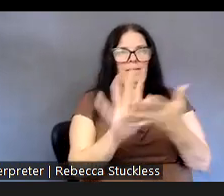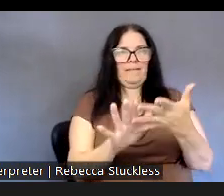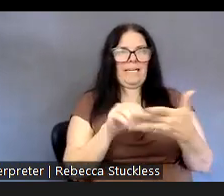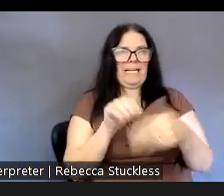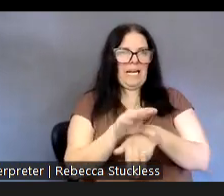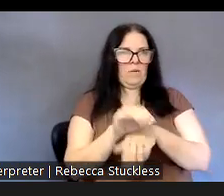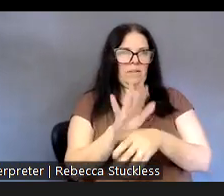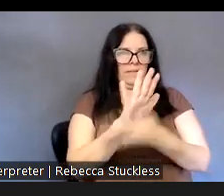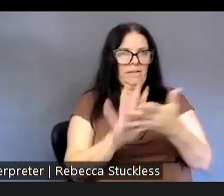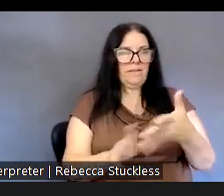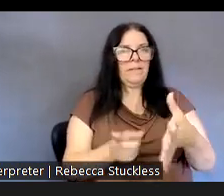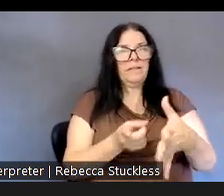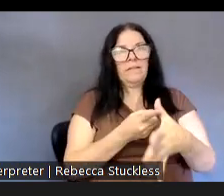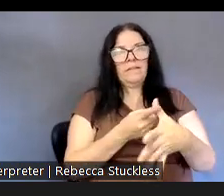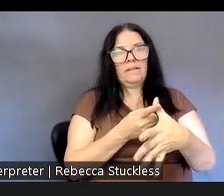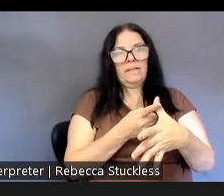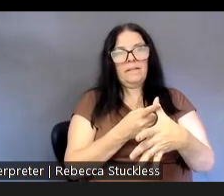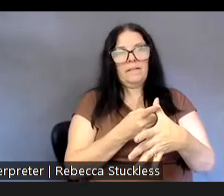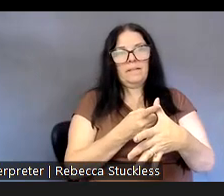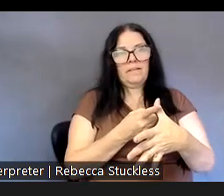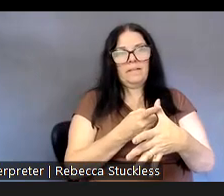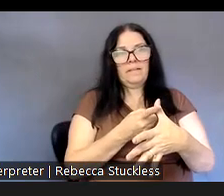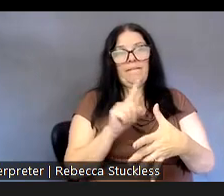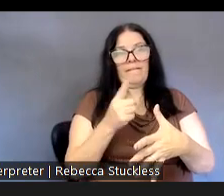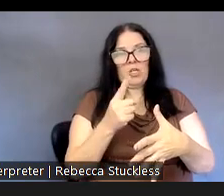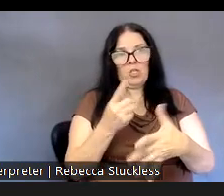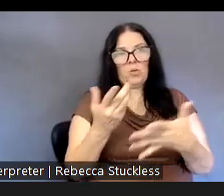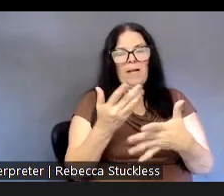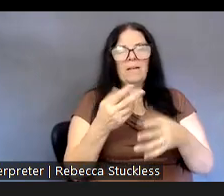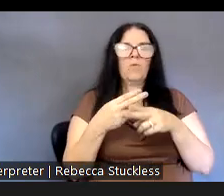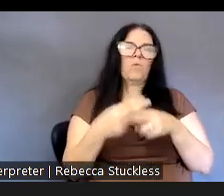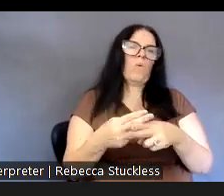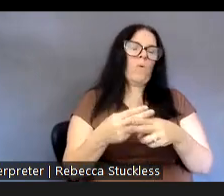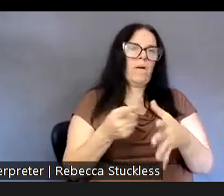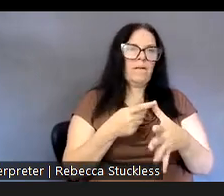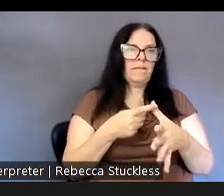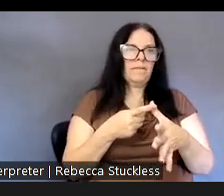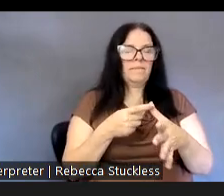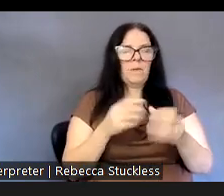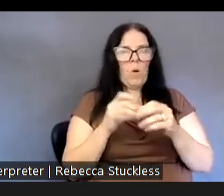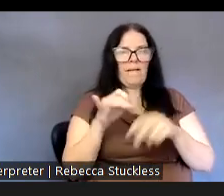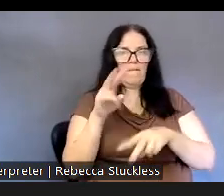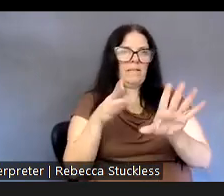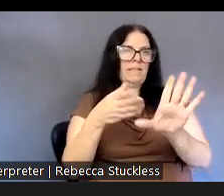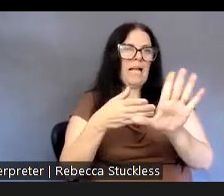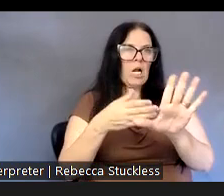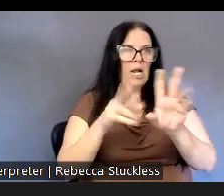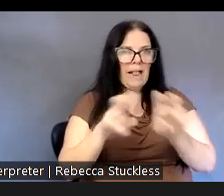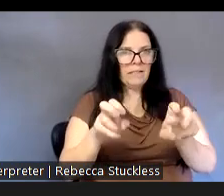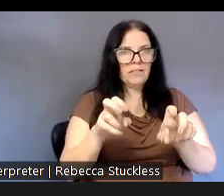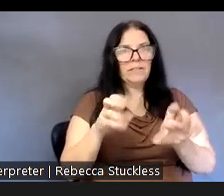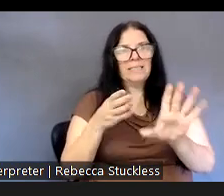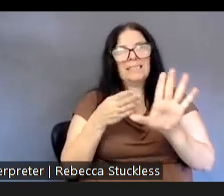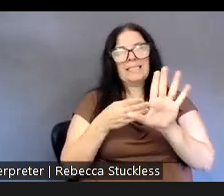The first force is generally considered to be psychoanalysis and the psychodynamic